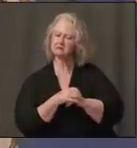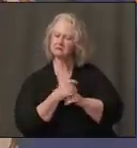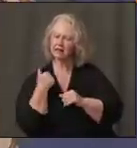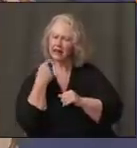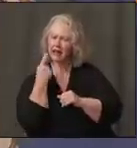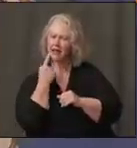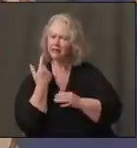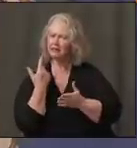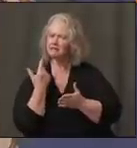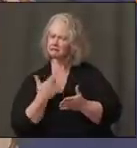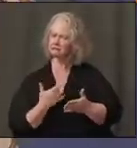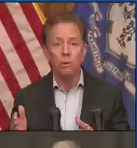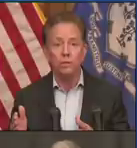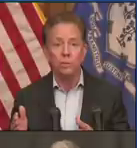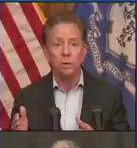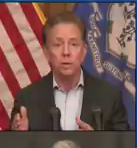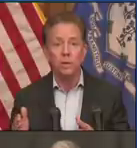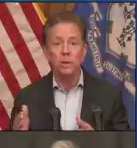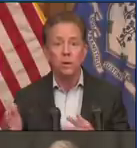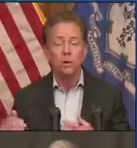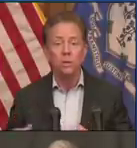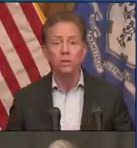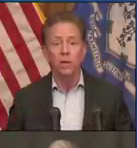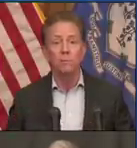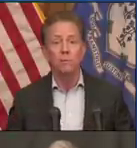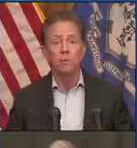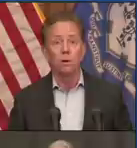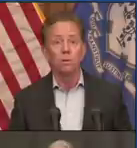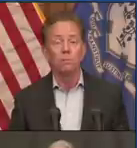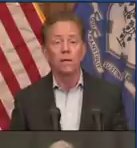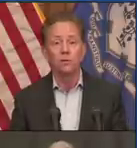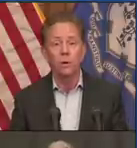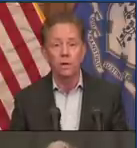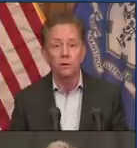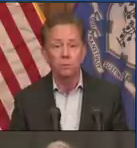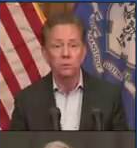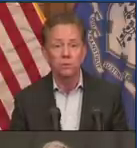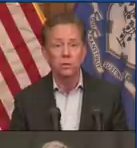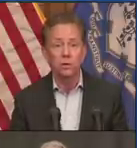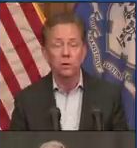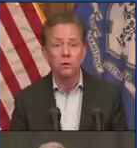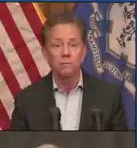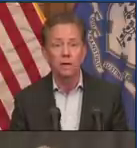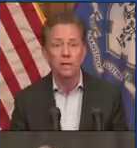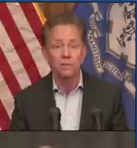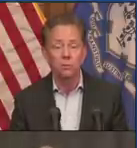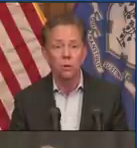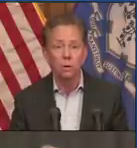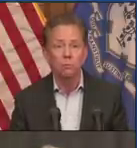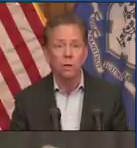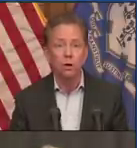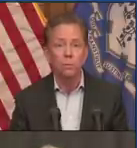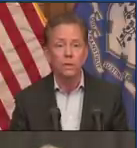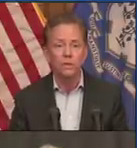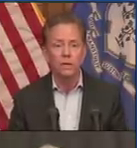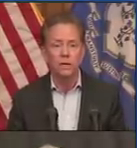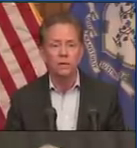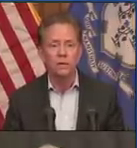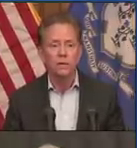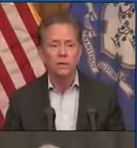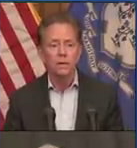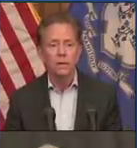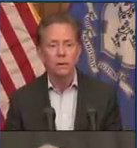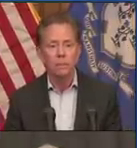good news, given where we thought we should be on the day before May 20th, which is our Phase 1 reopening